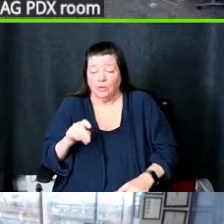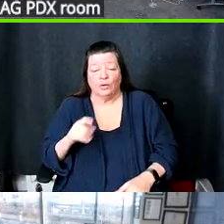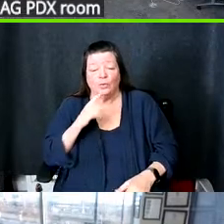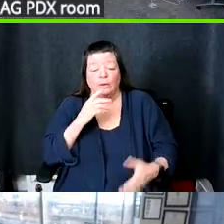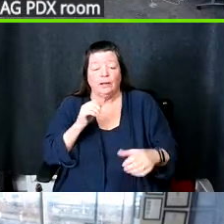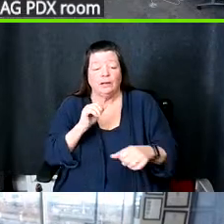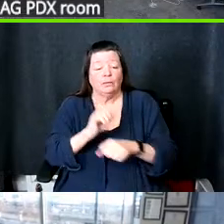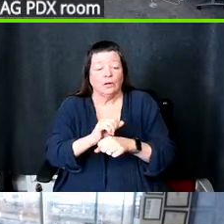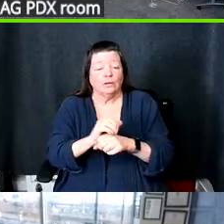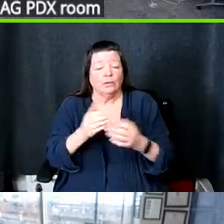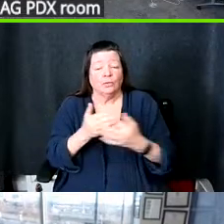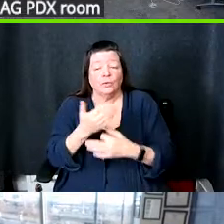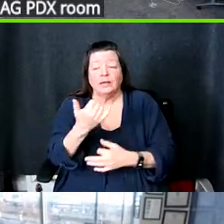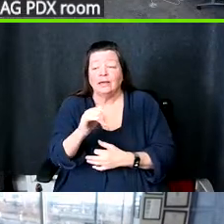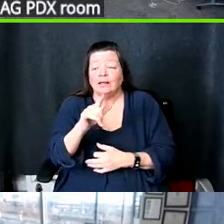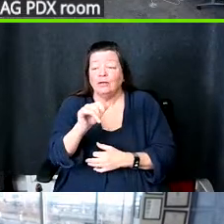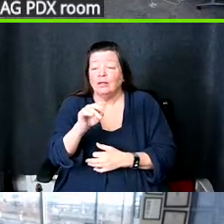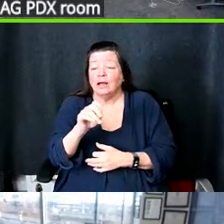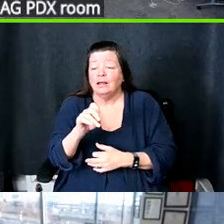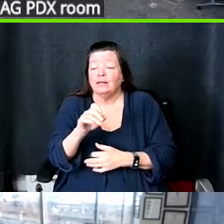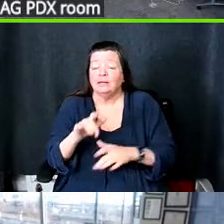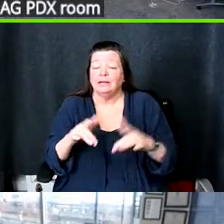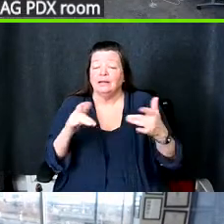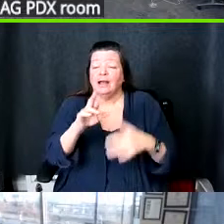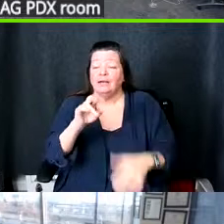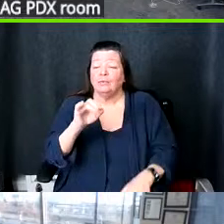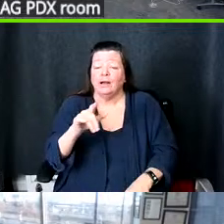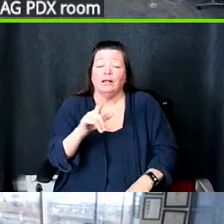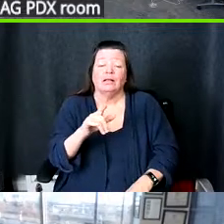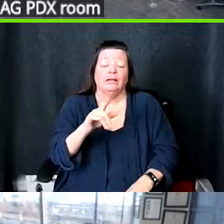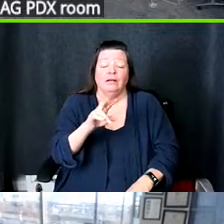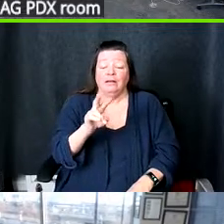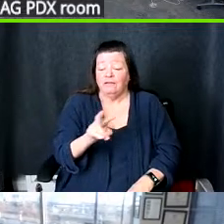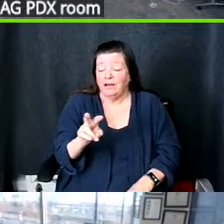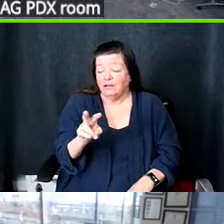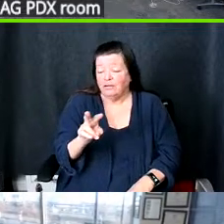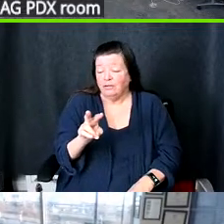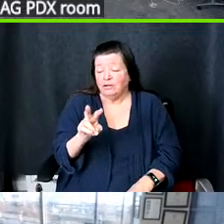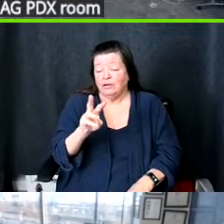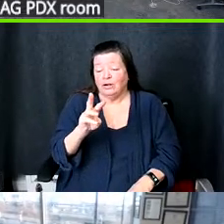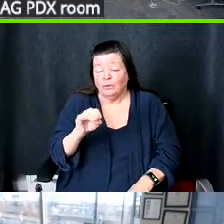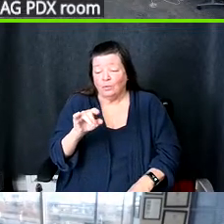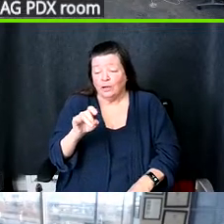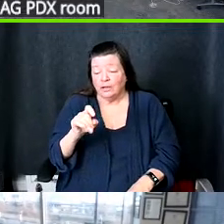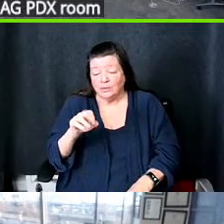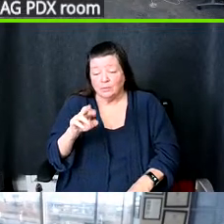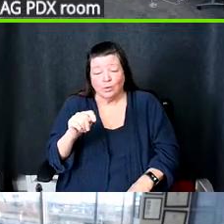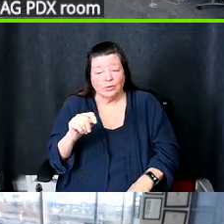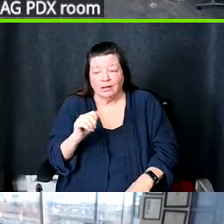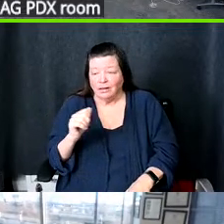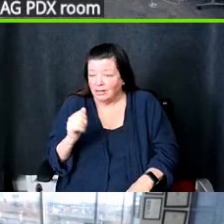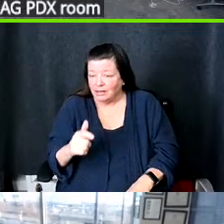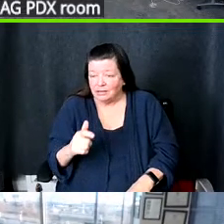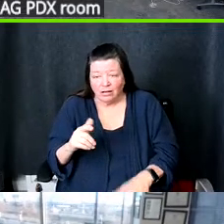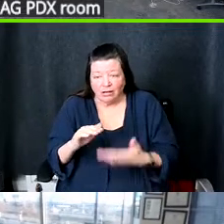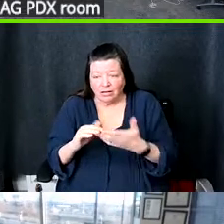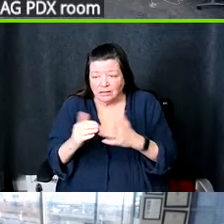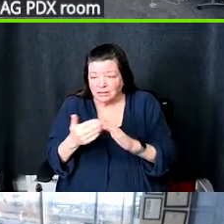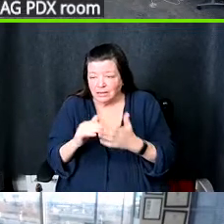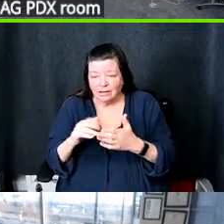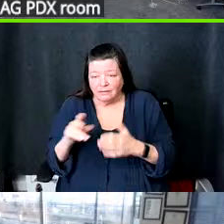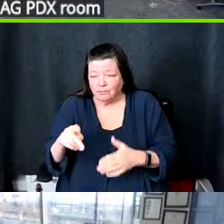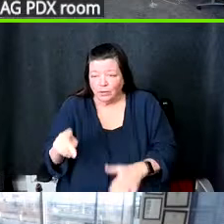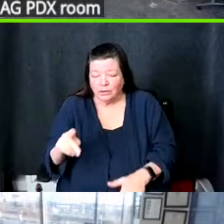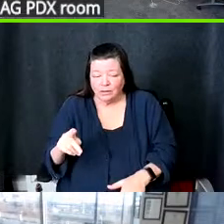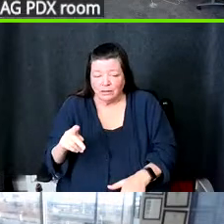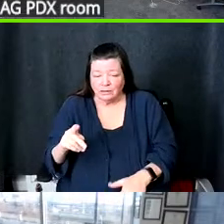rail. Vancouver, Williams Corridor, where all those new buildings are, that's all City of Portland urban renewal coordinated planning